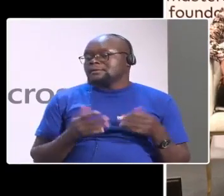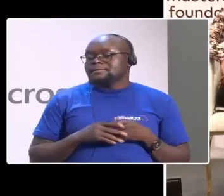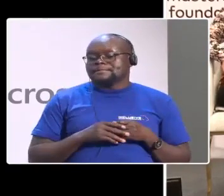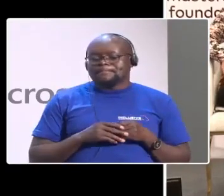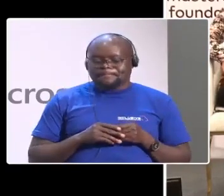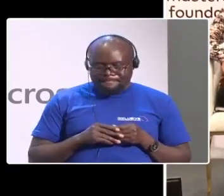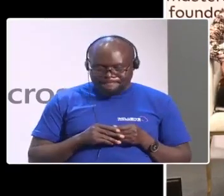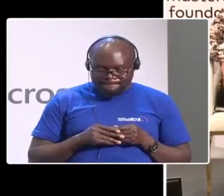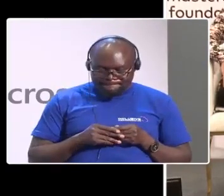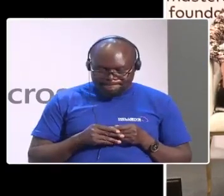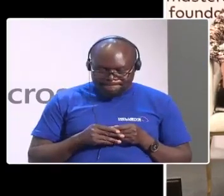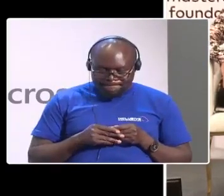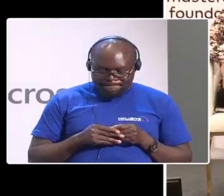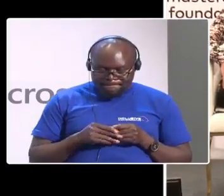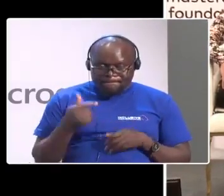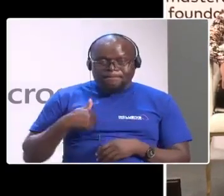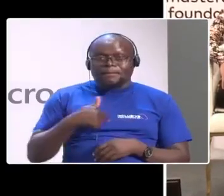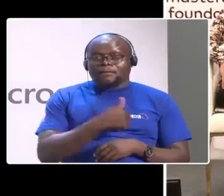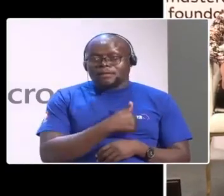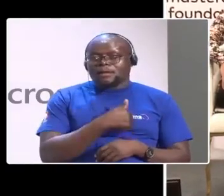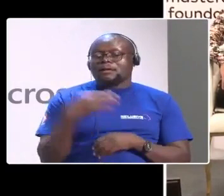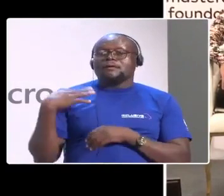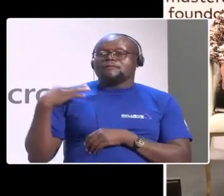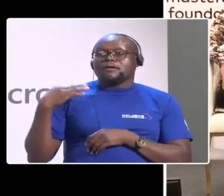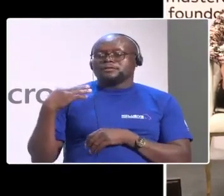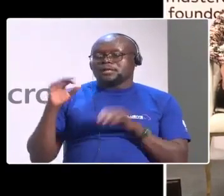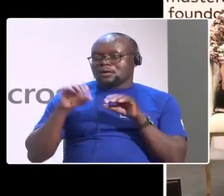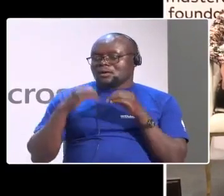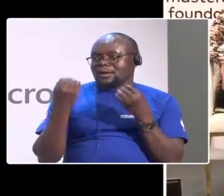important. We are a volunteer organization.